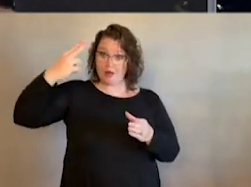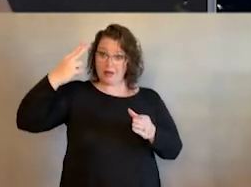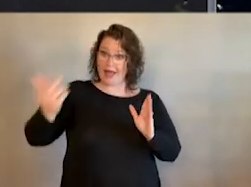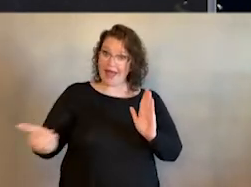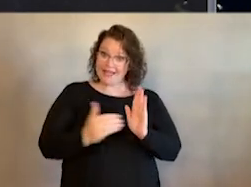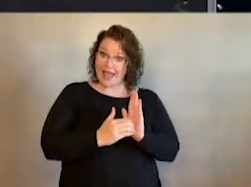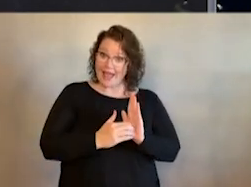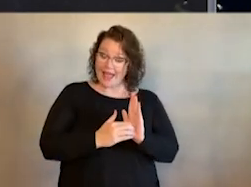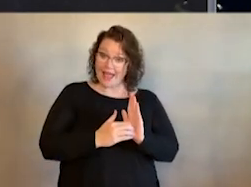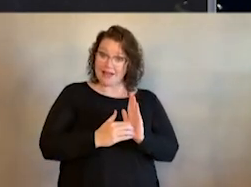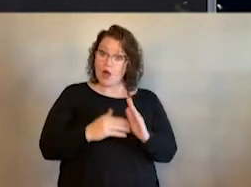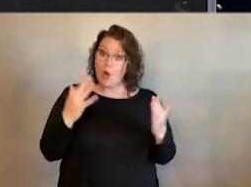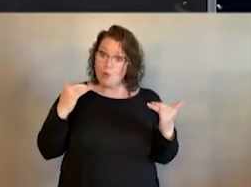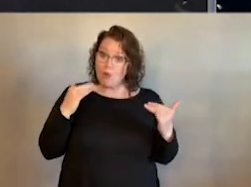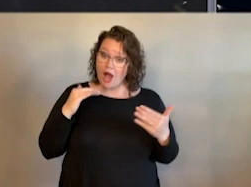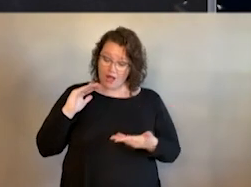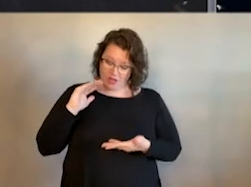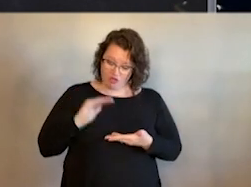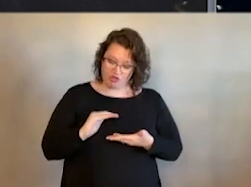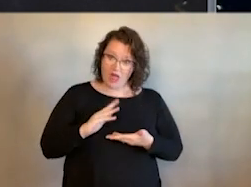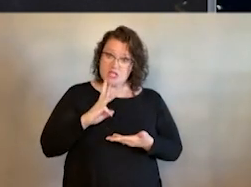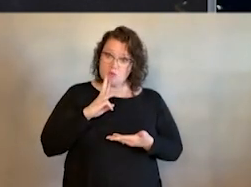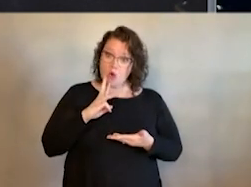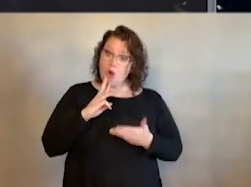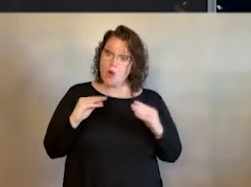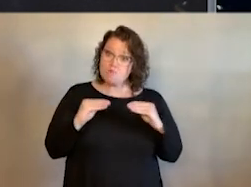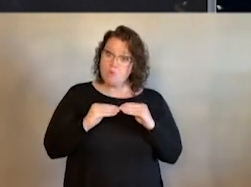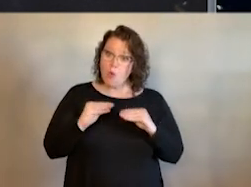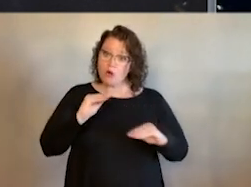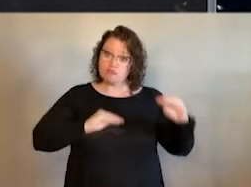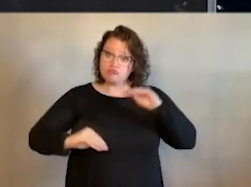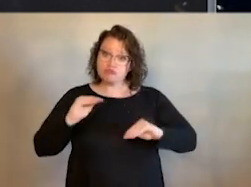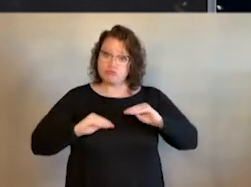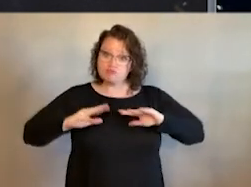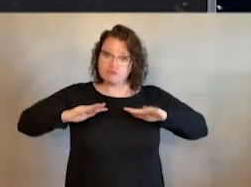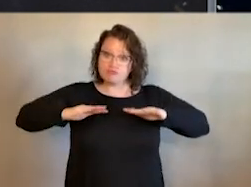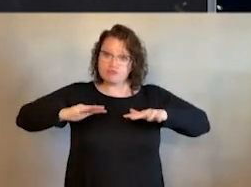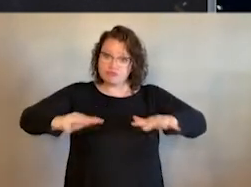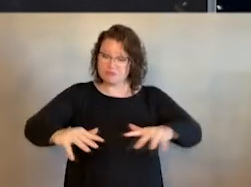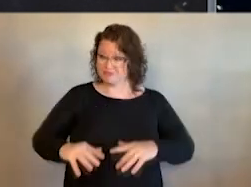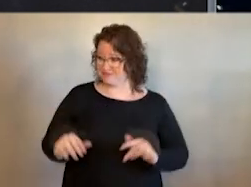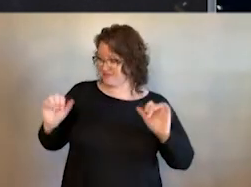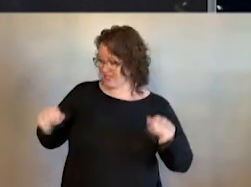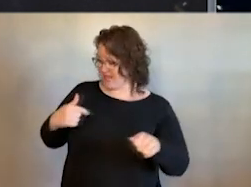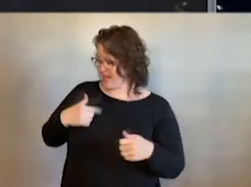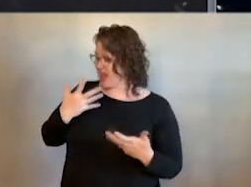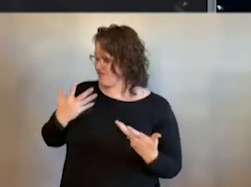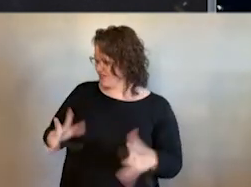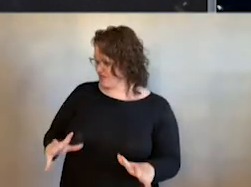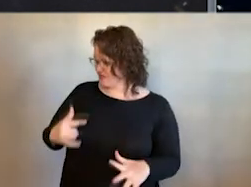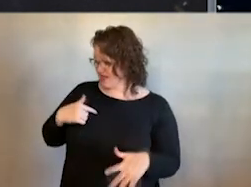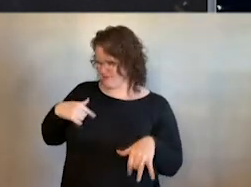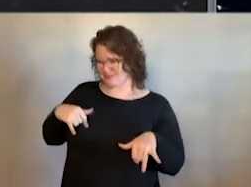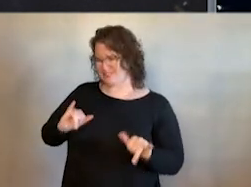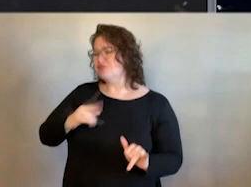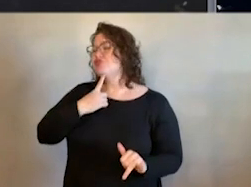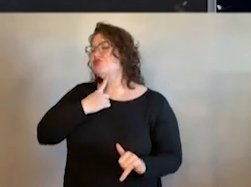Now the pitch is higher because there's less water. Can I finish that? I'm still a little